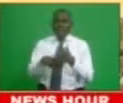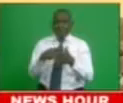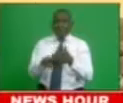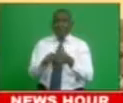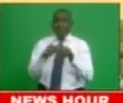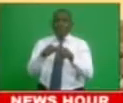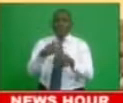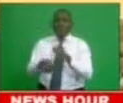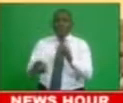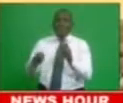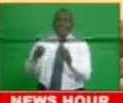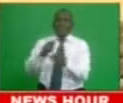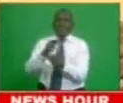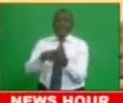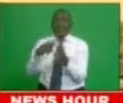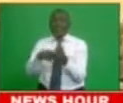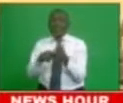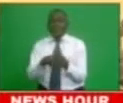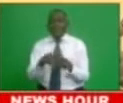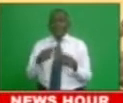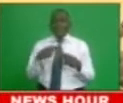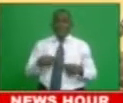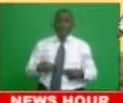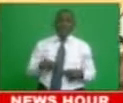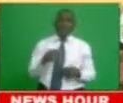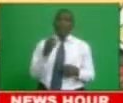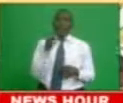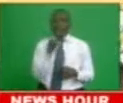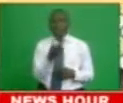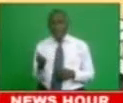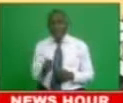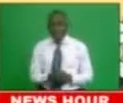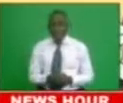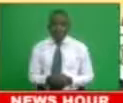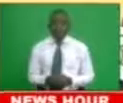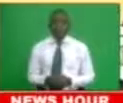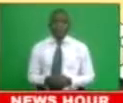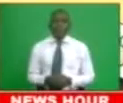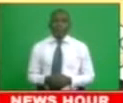changes in the prices of non-food commodities. And